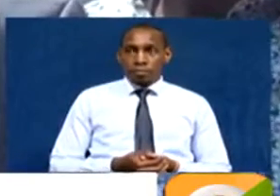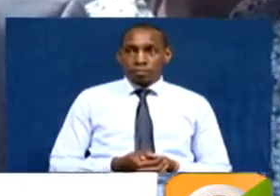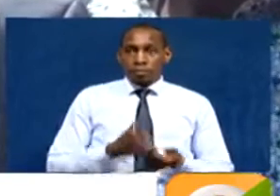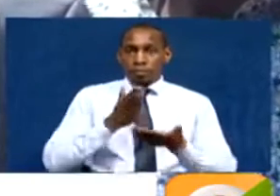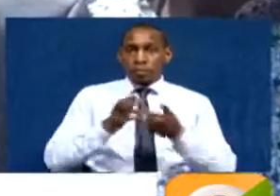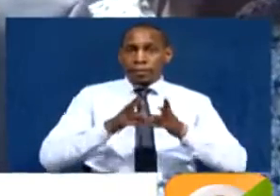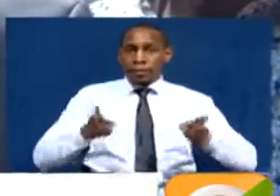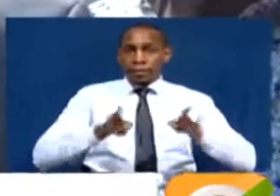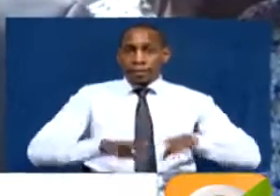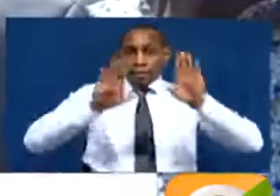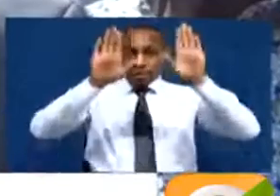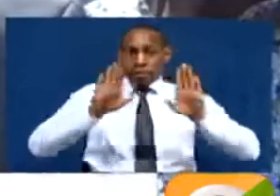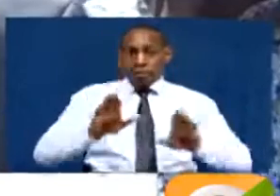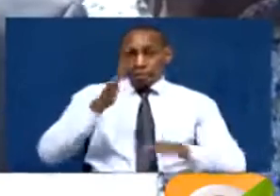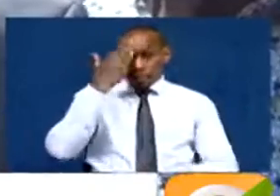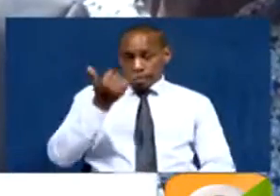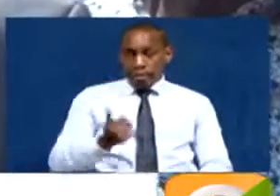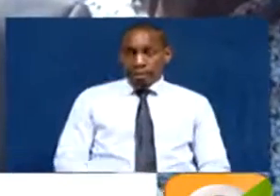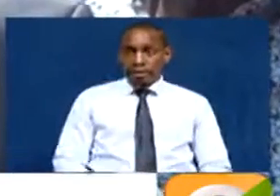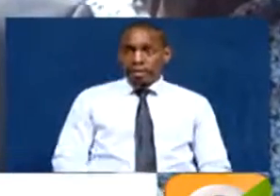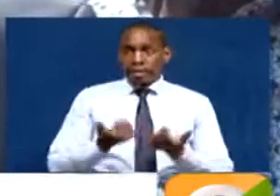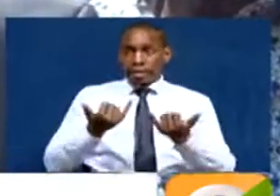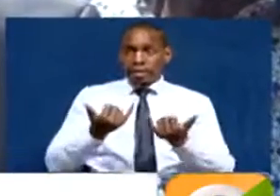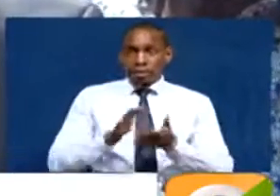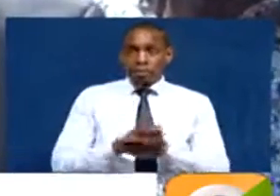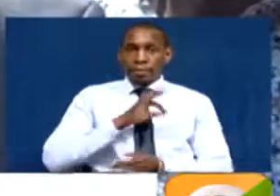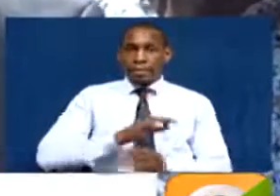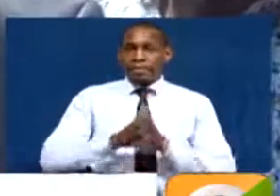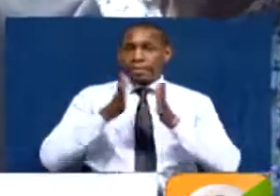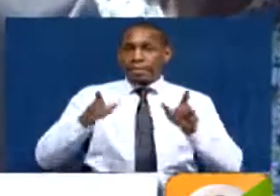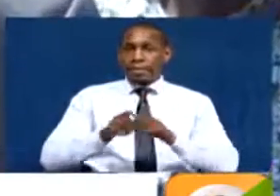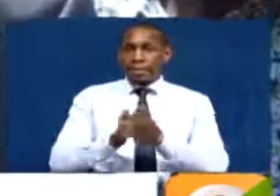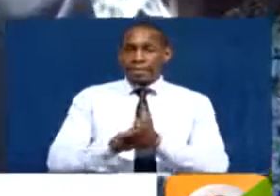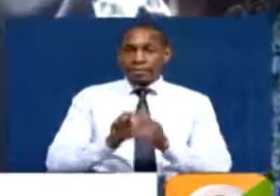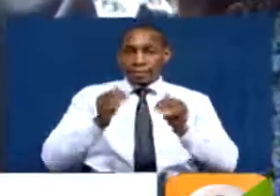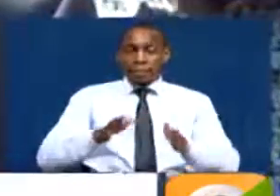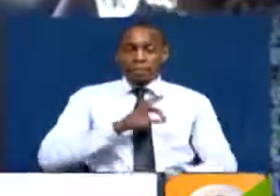very significant because now the rates are very good and the farmers are well rewarded.